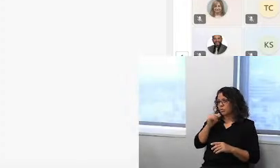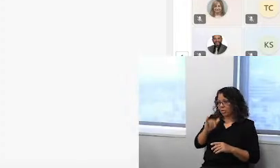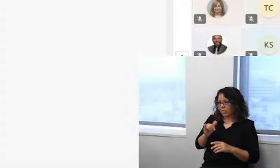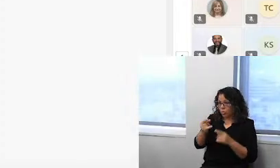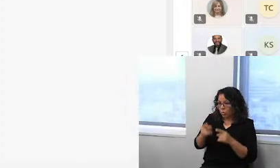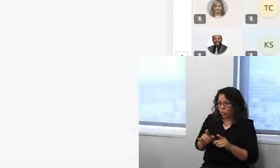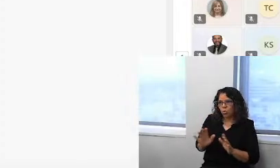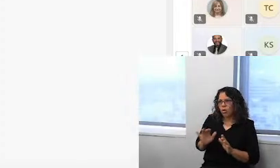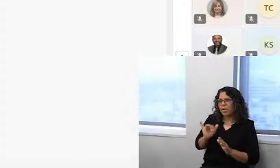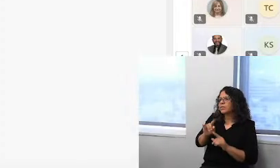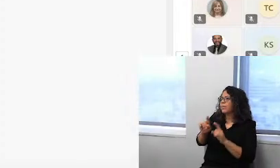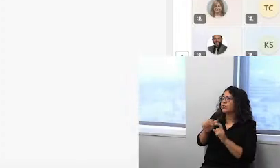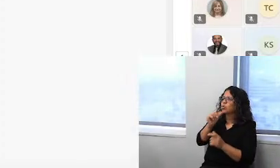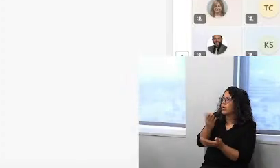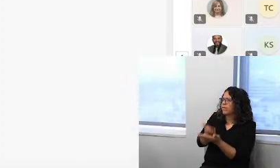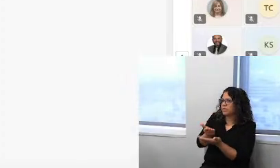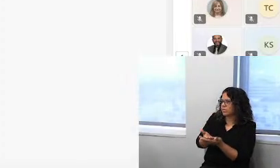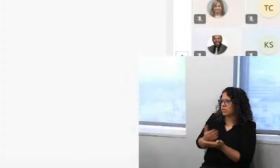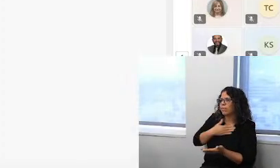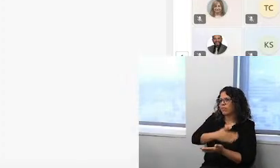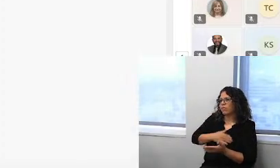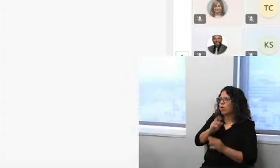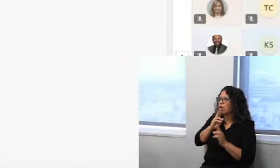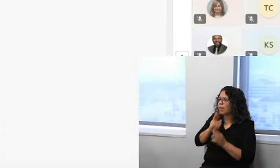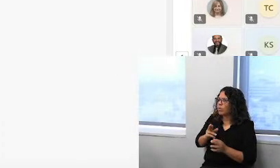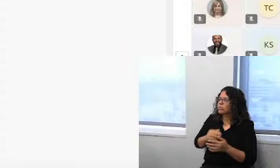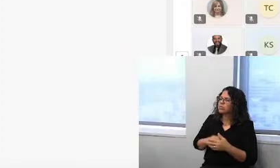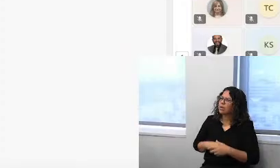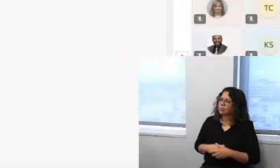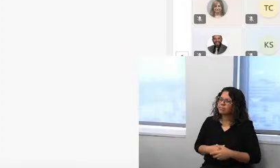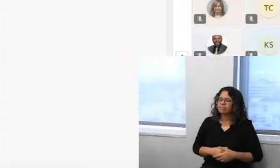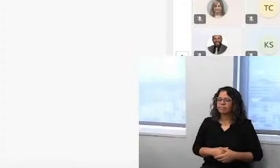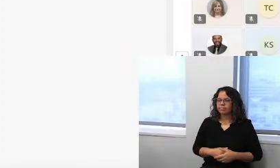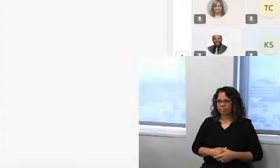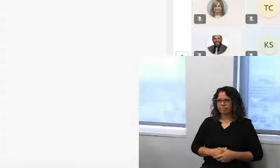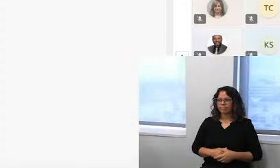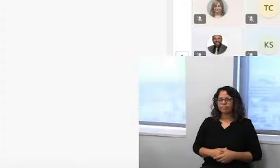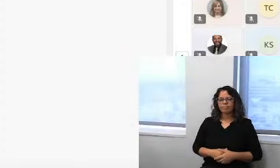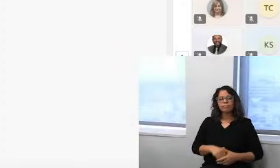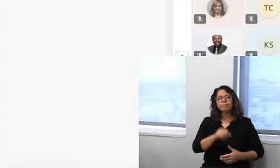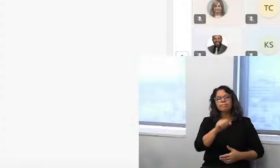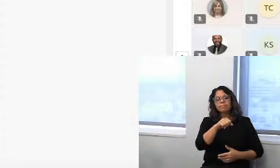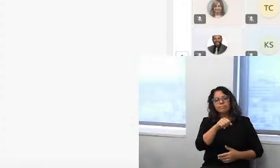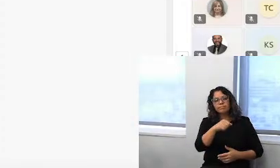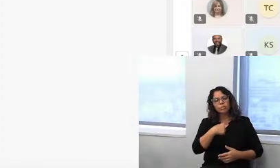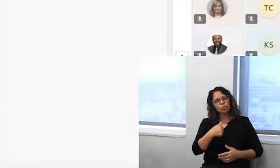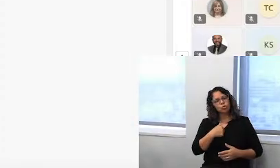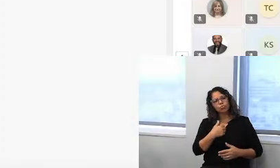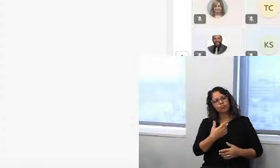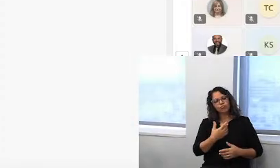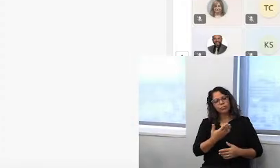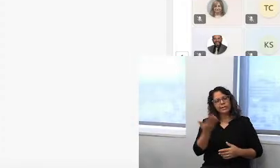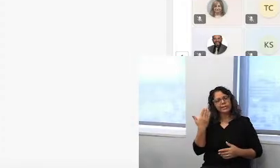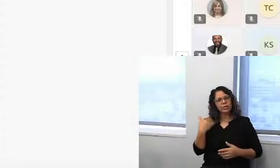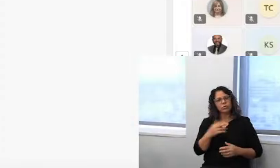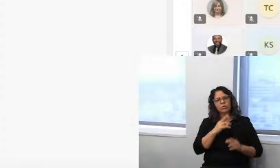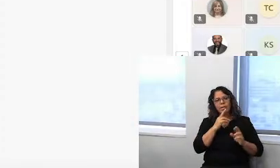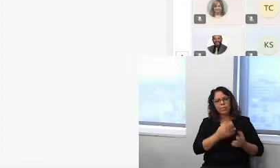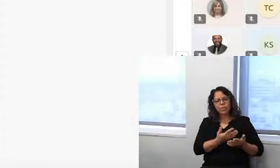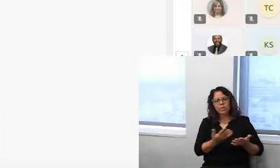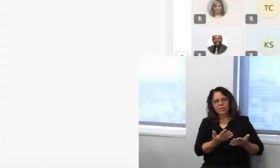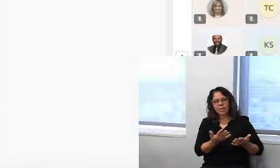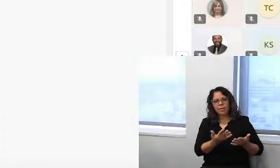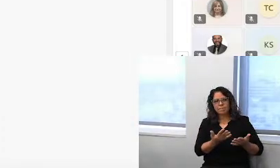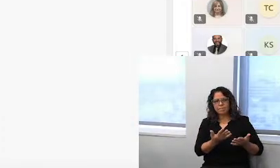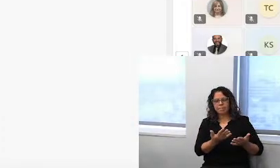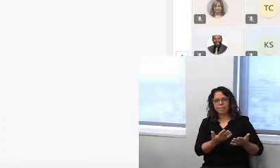Burgermeister, please answer the question to the extent you can. Yes, what I testified previously was that our planned